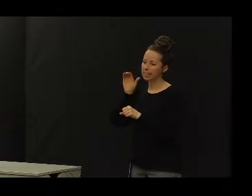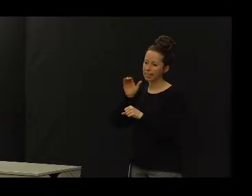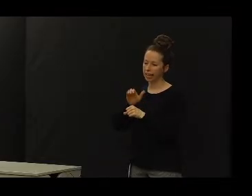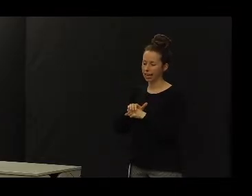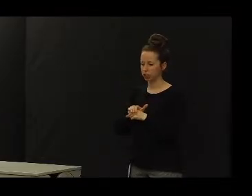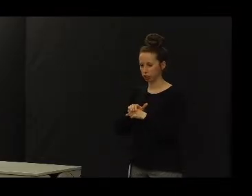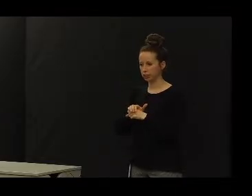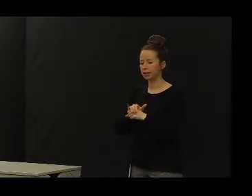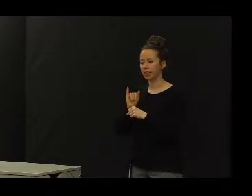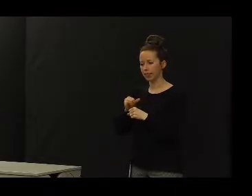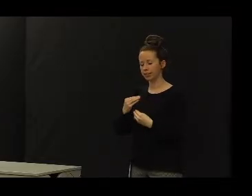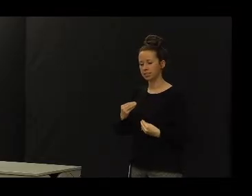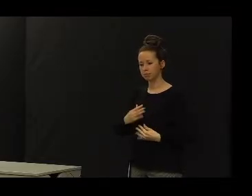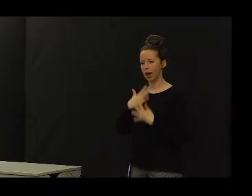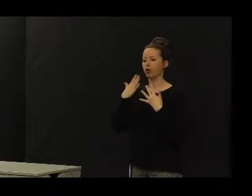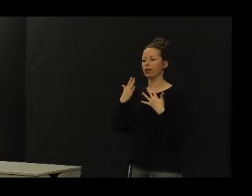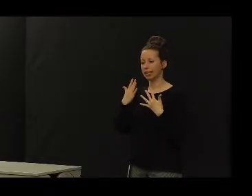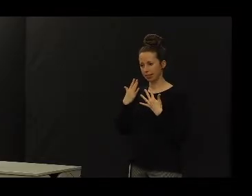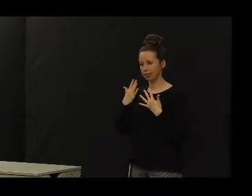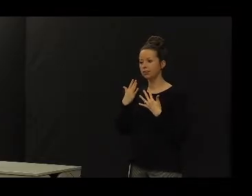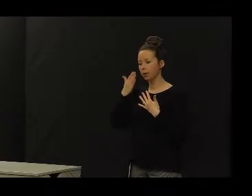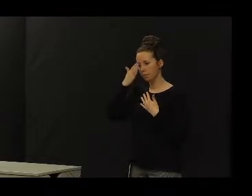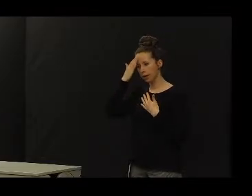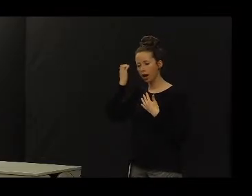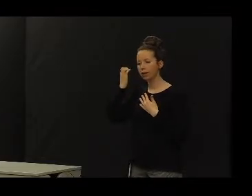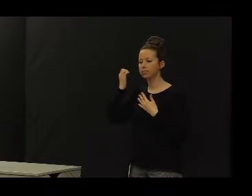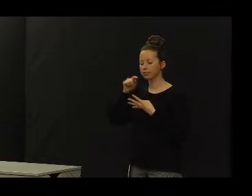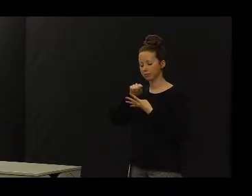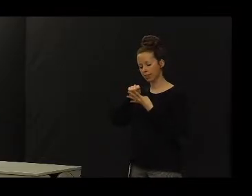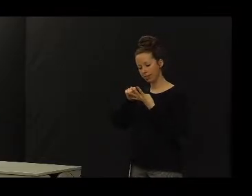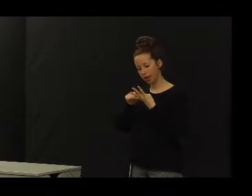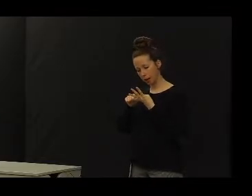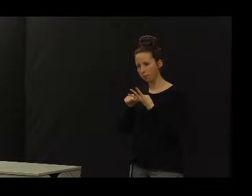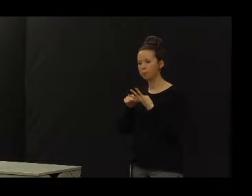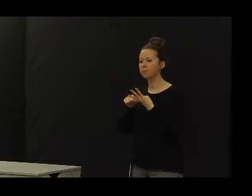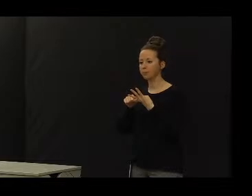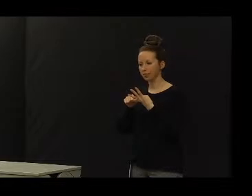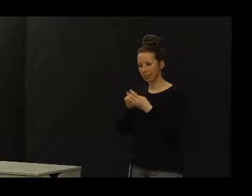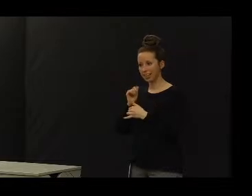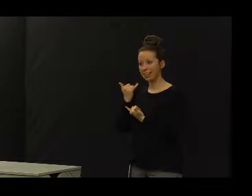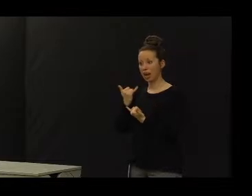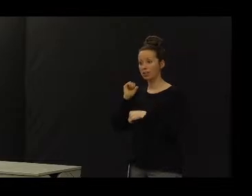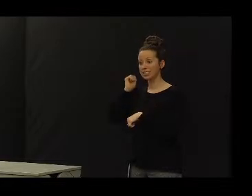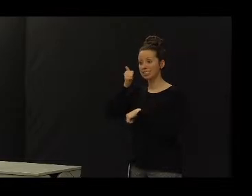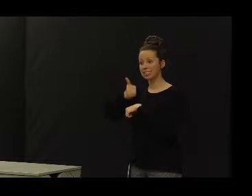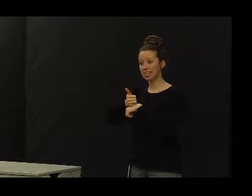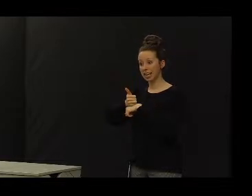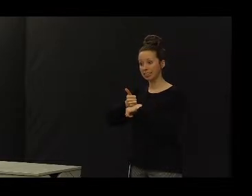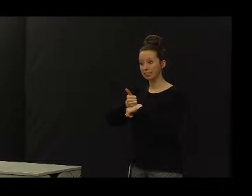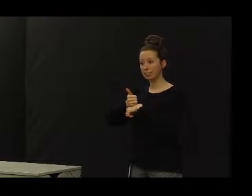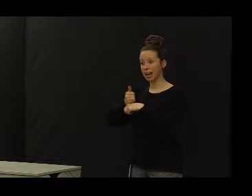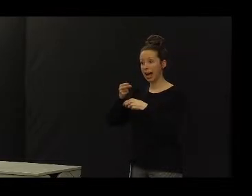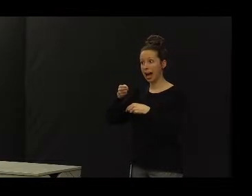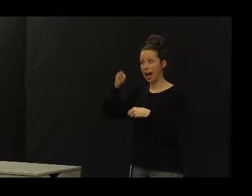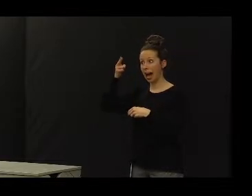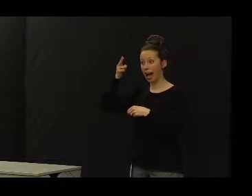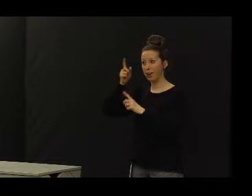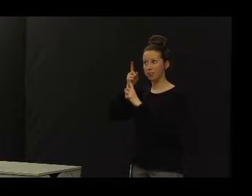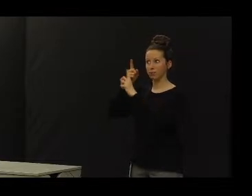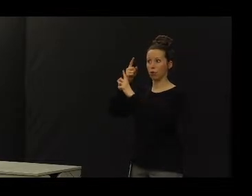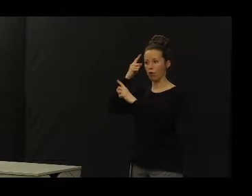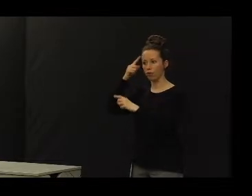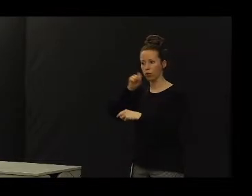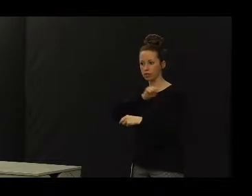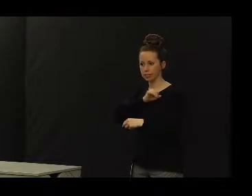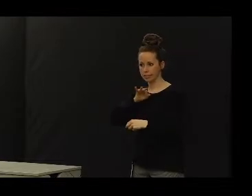really inspiring because of all of them have set a high regard for staff and